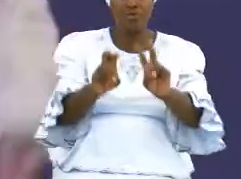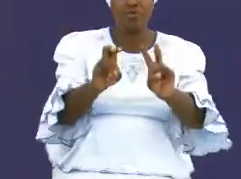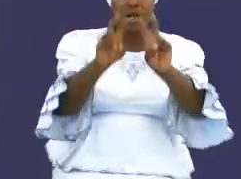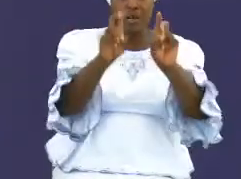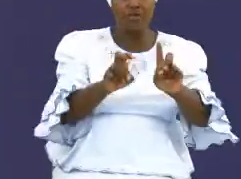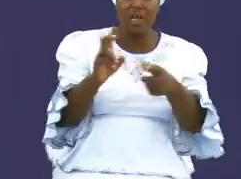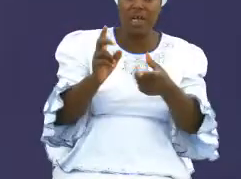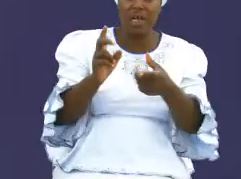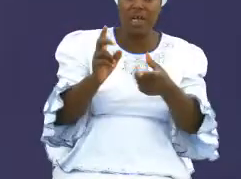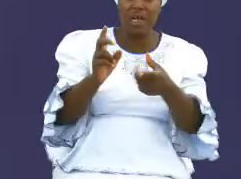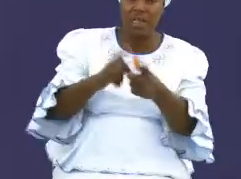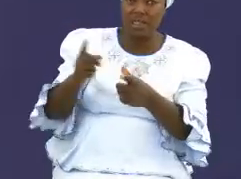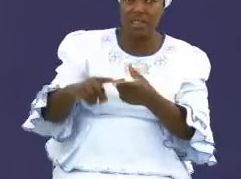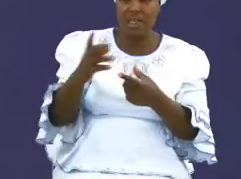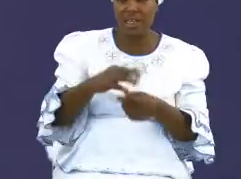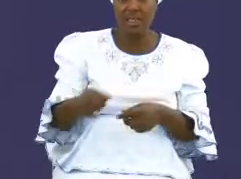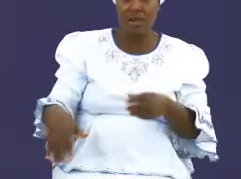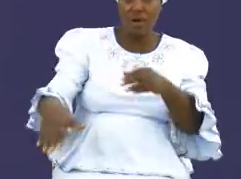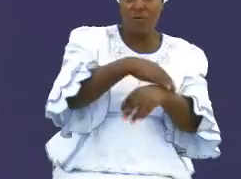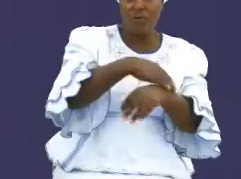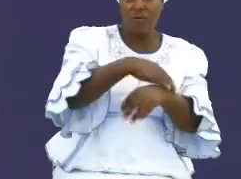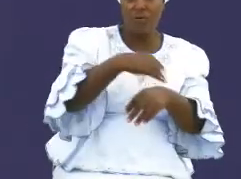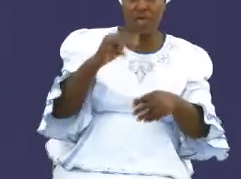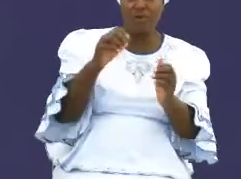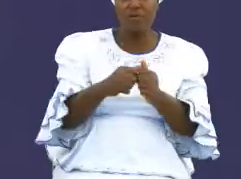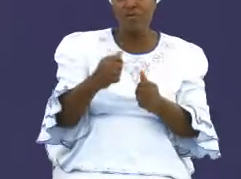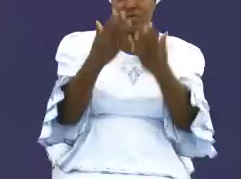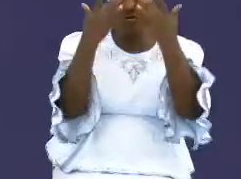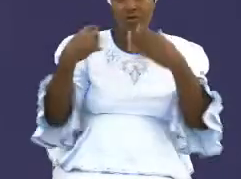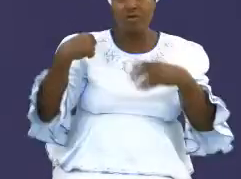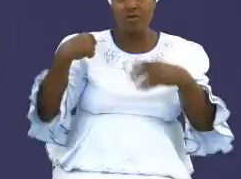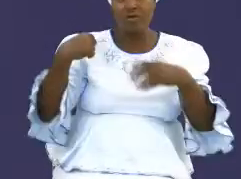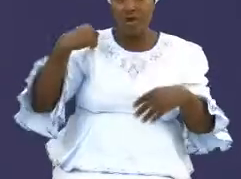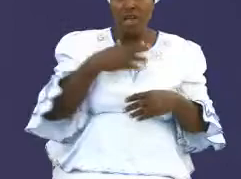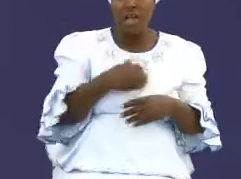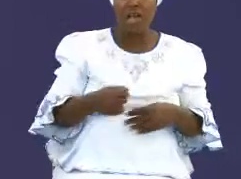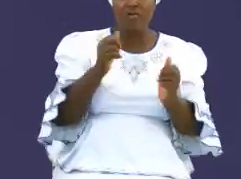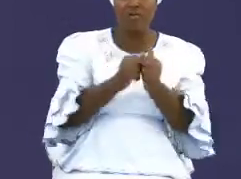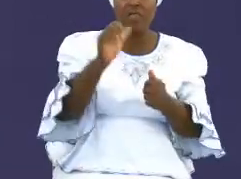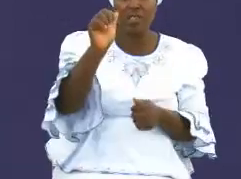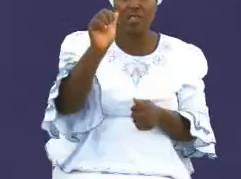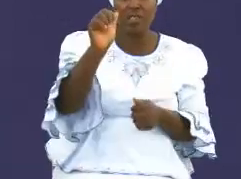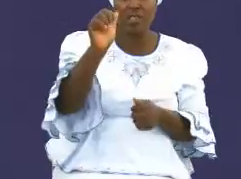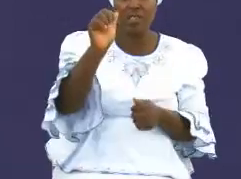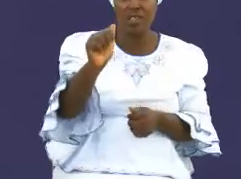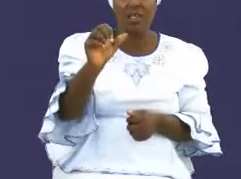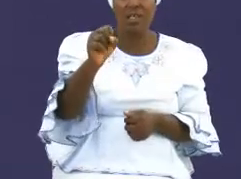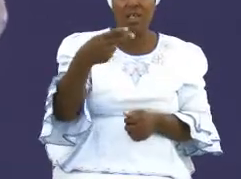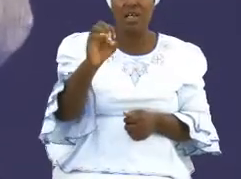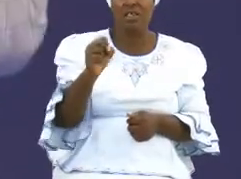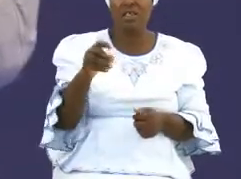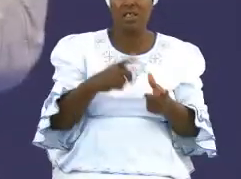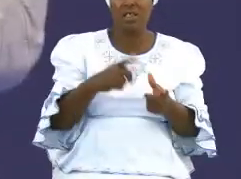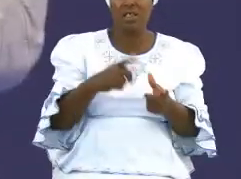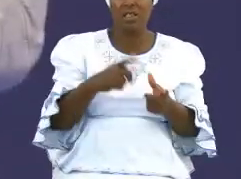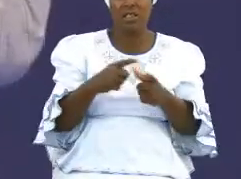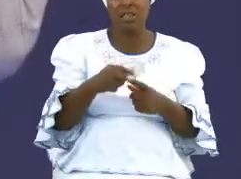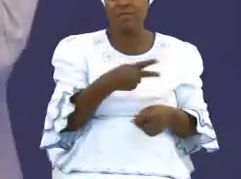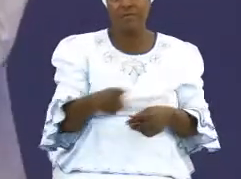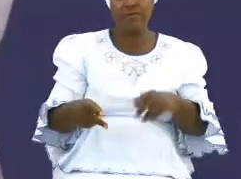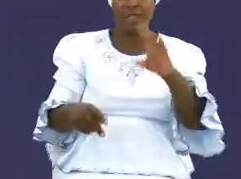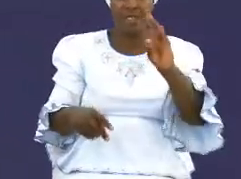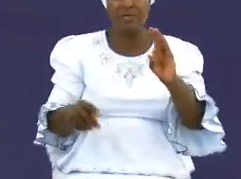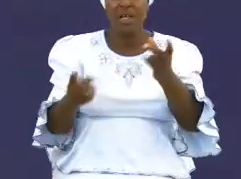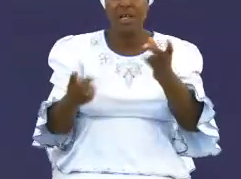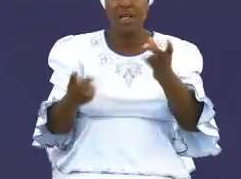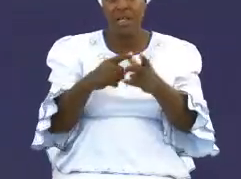covered him with sackcloth and sat in ashes. They were told in verse 7, it says, and he caused